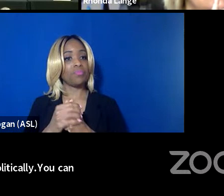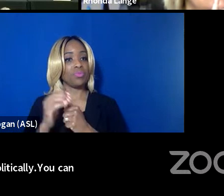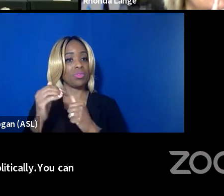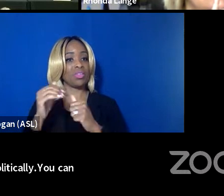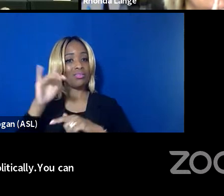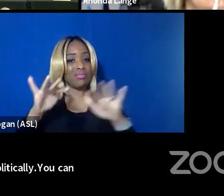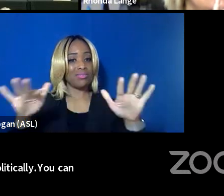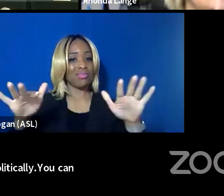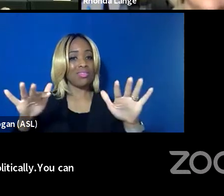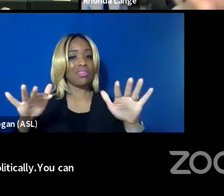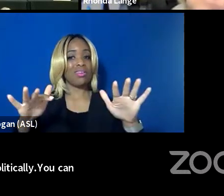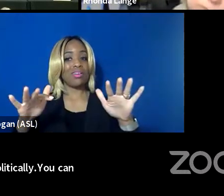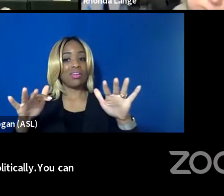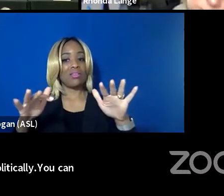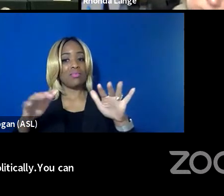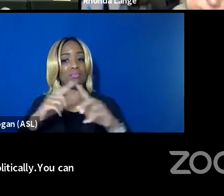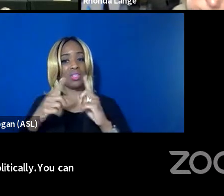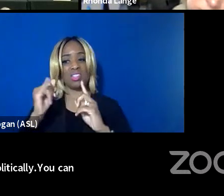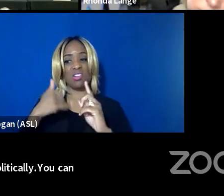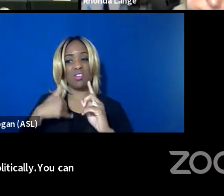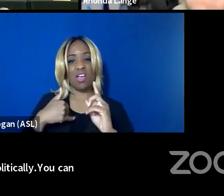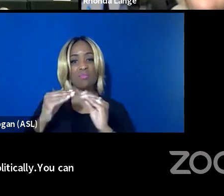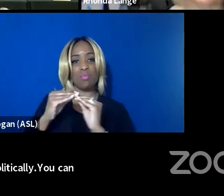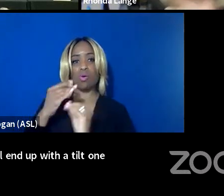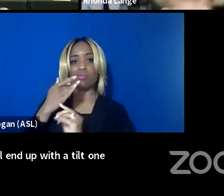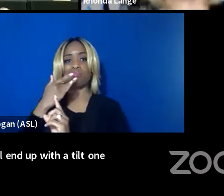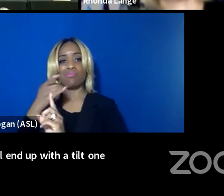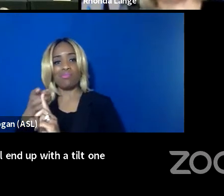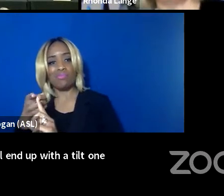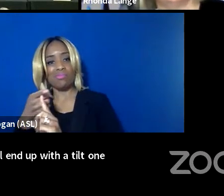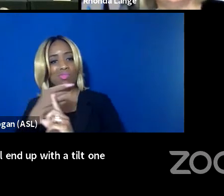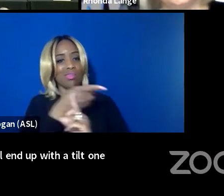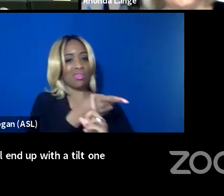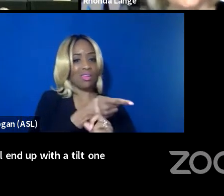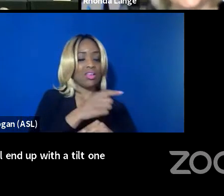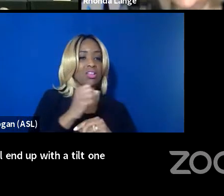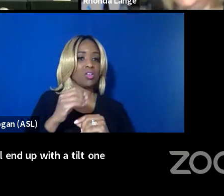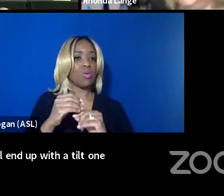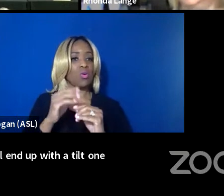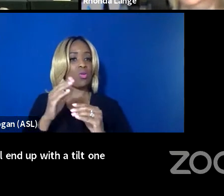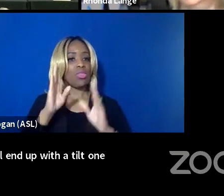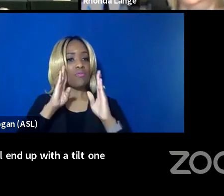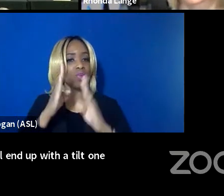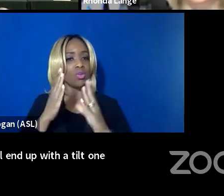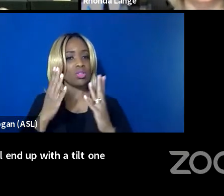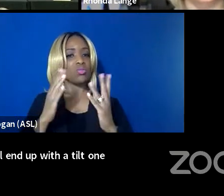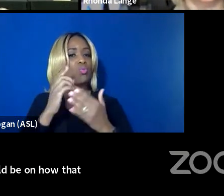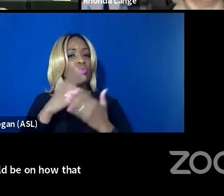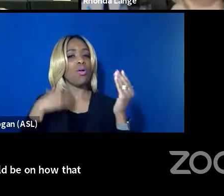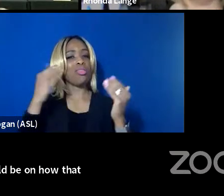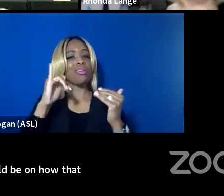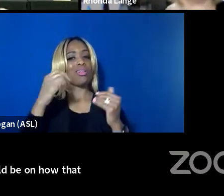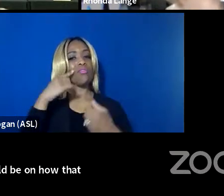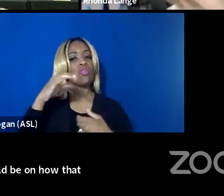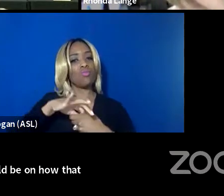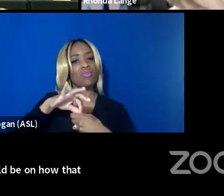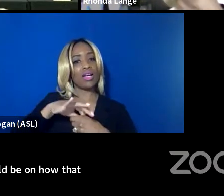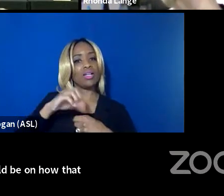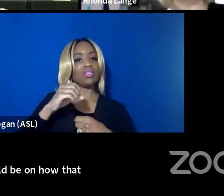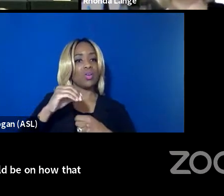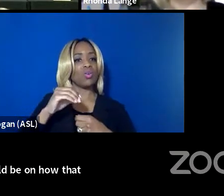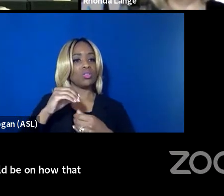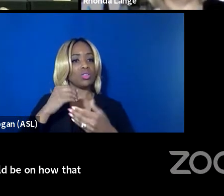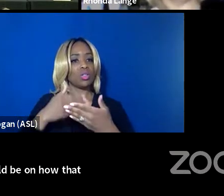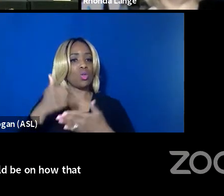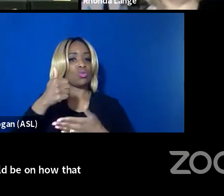end up with a tilt one way or the other. So the focus should be on how that comes out in terms of voting, so it ends up being closer